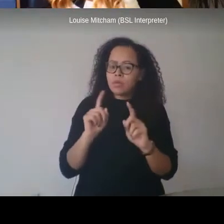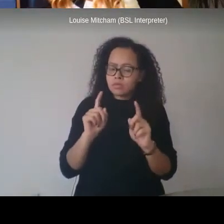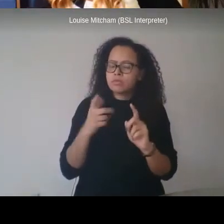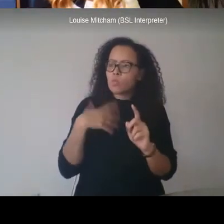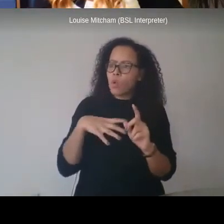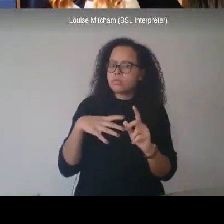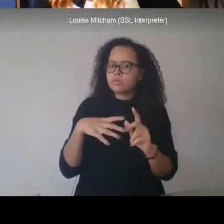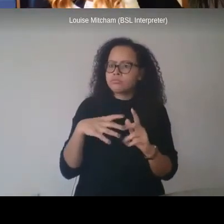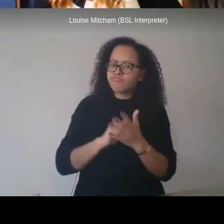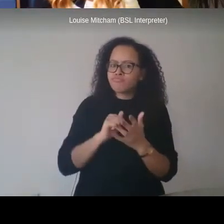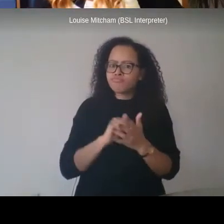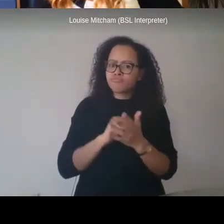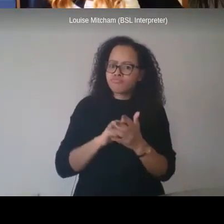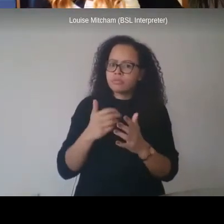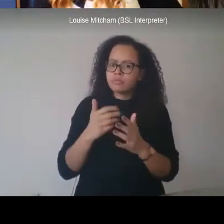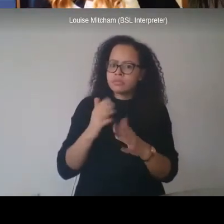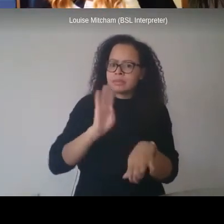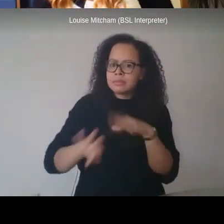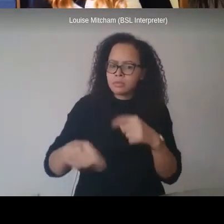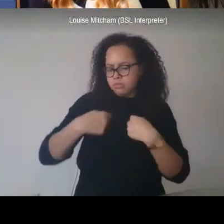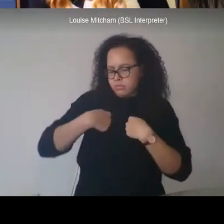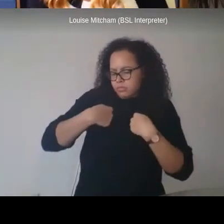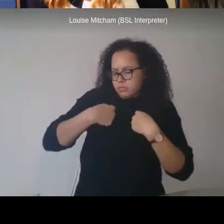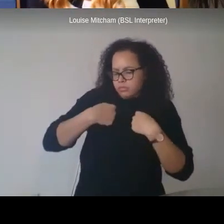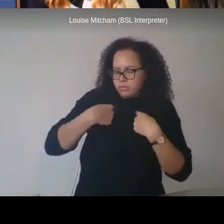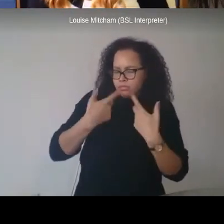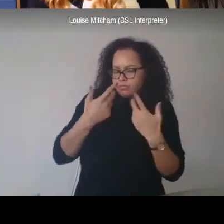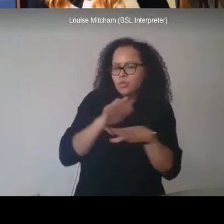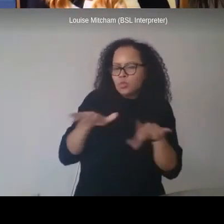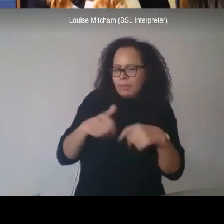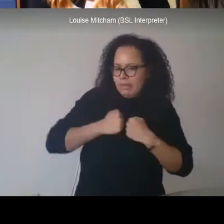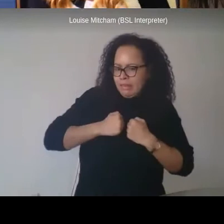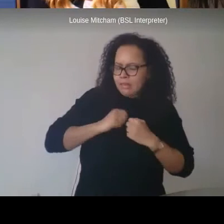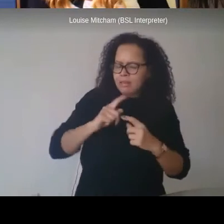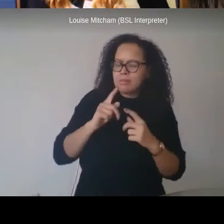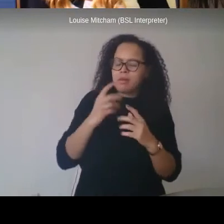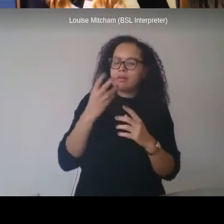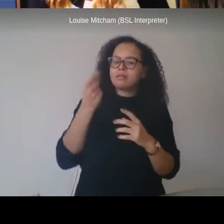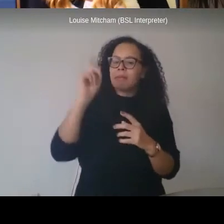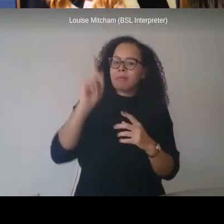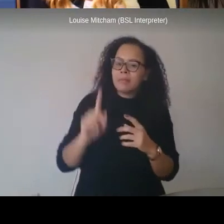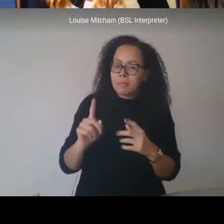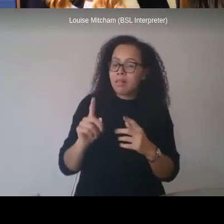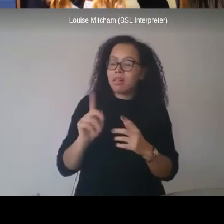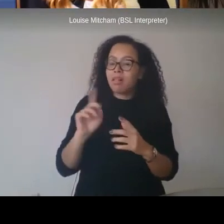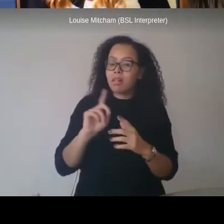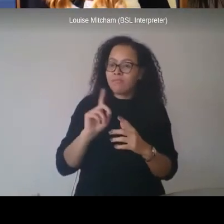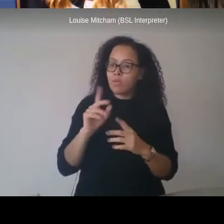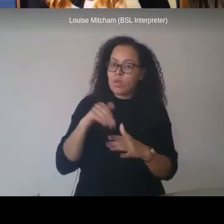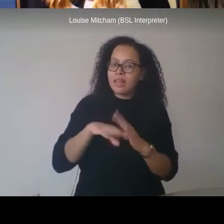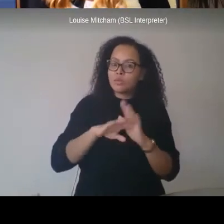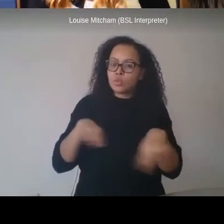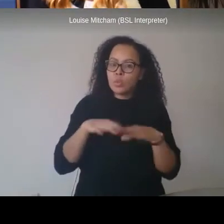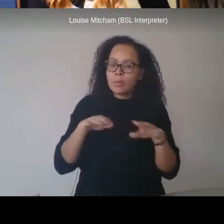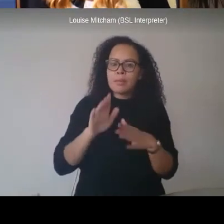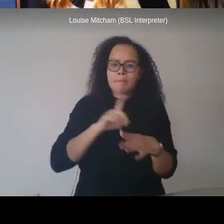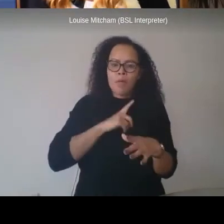and I'm coming obviously from a swimming perspective because I'm biased, but there were some people that just get in the water to get away from any sort of digital or any sort of